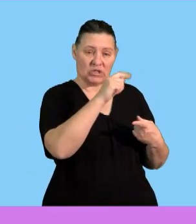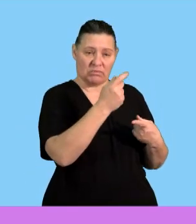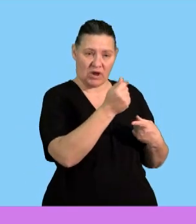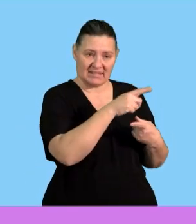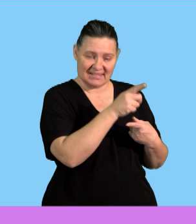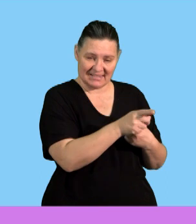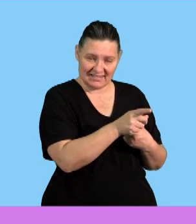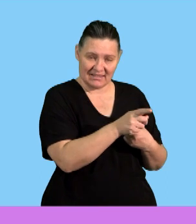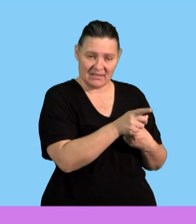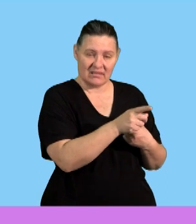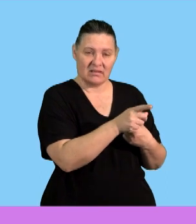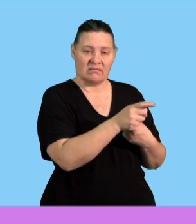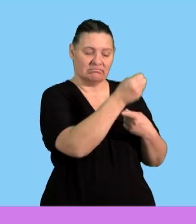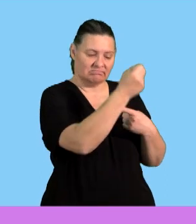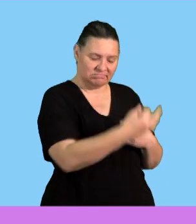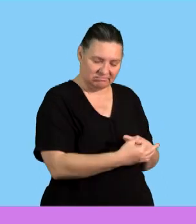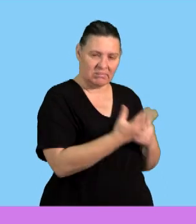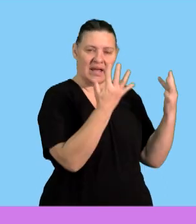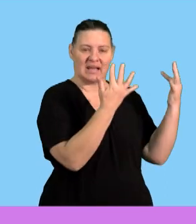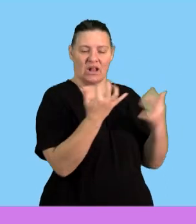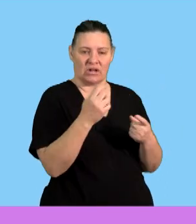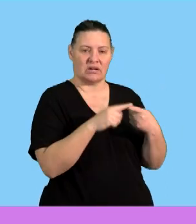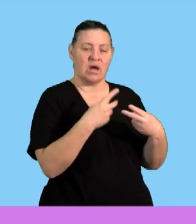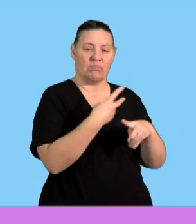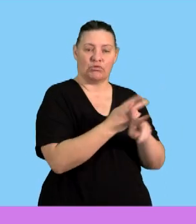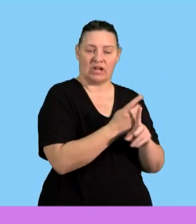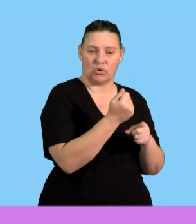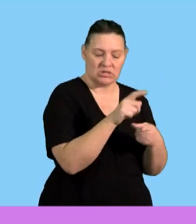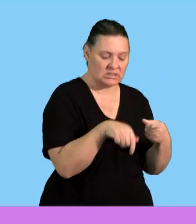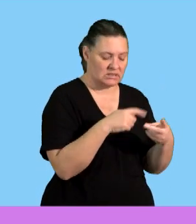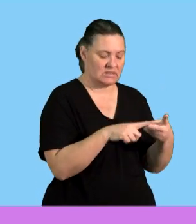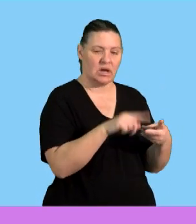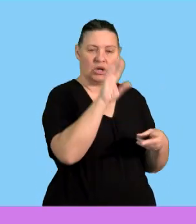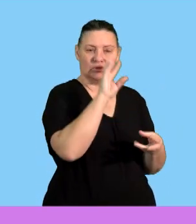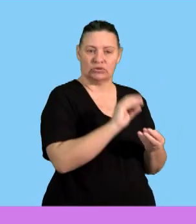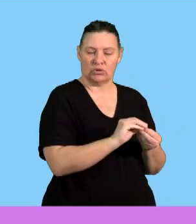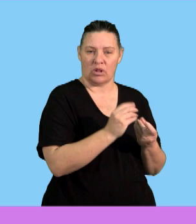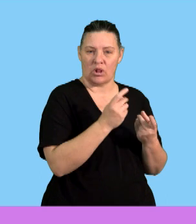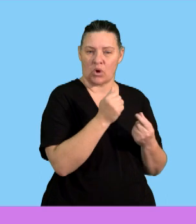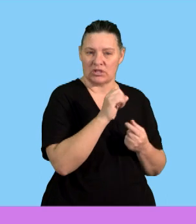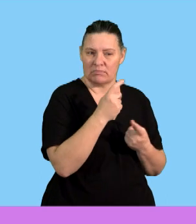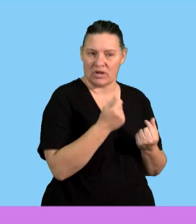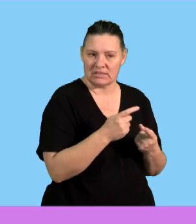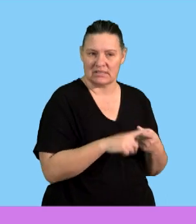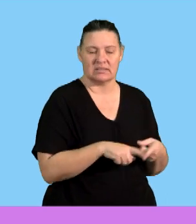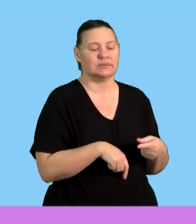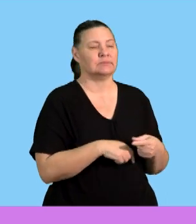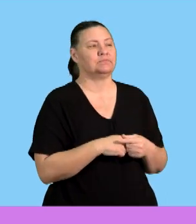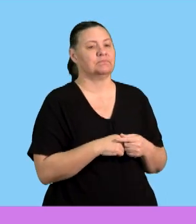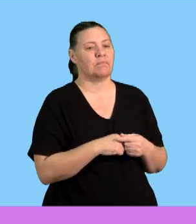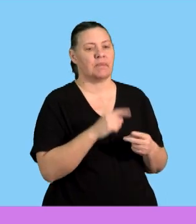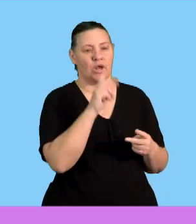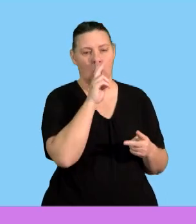price, where we calculated the production cost and the total cost price. We looked